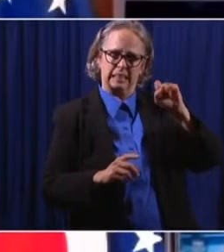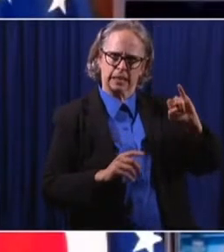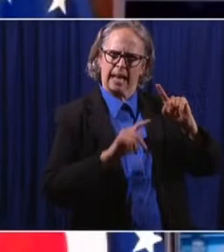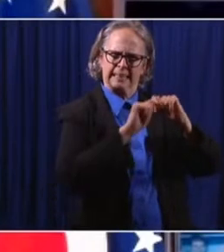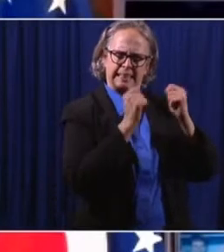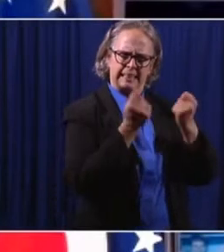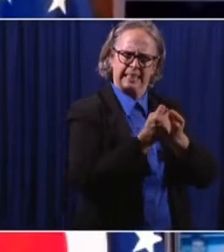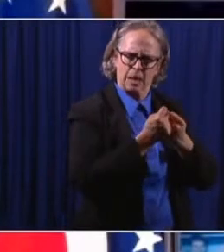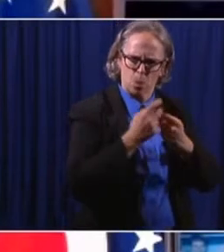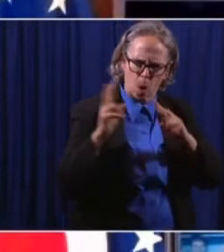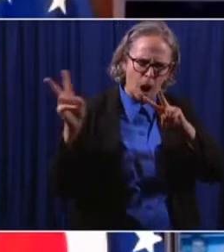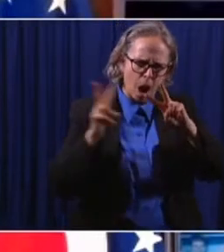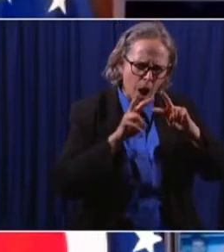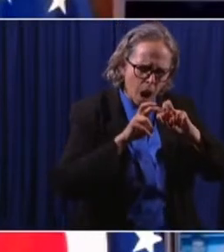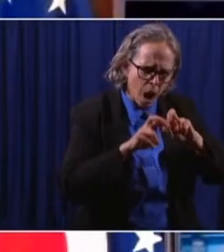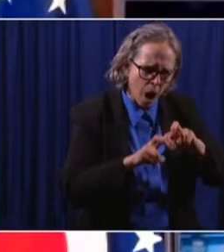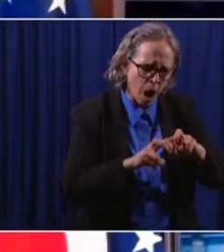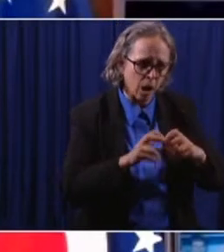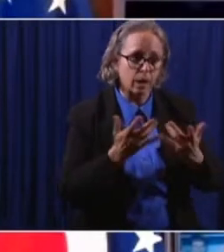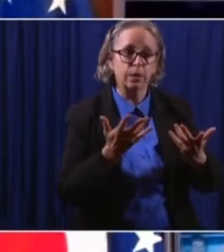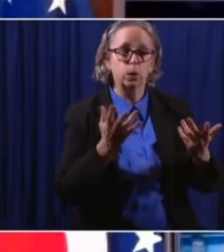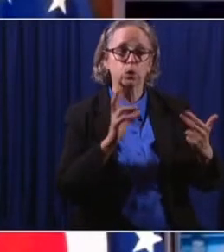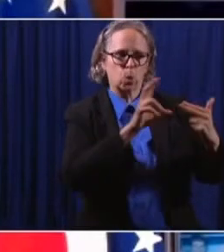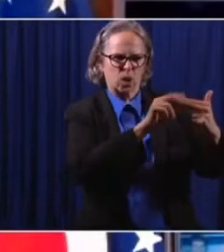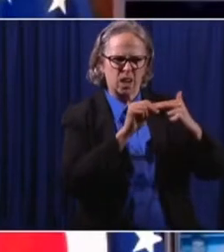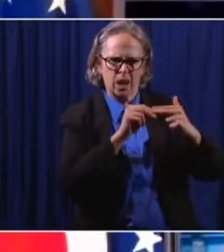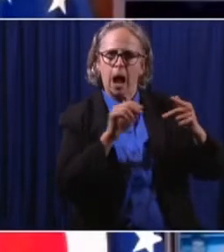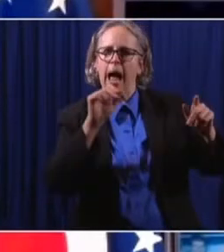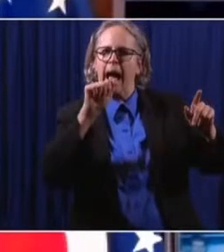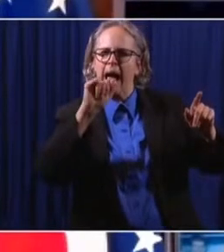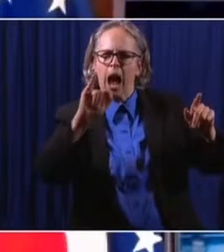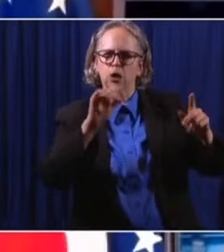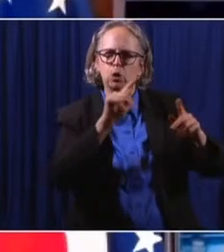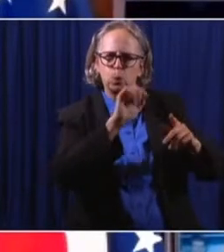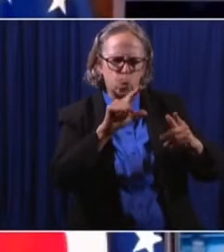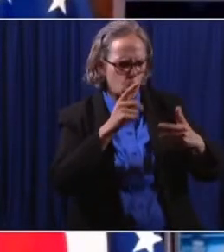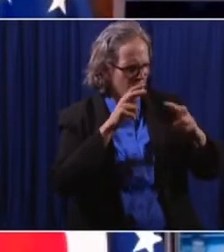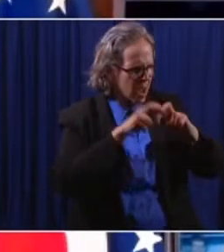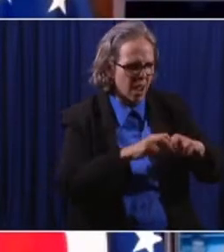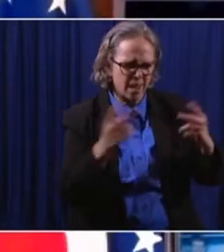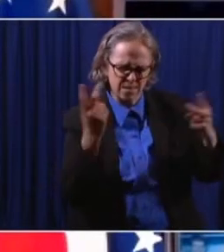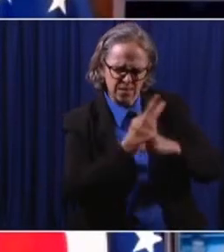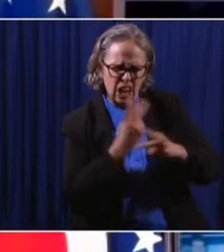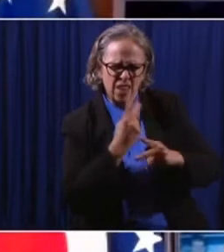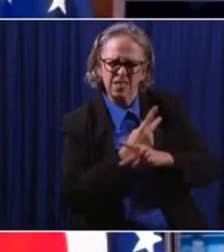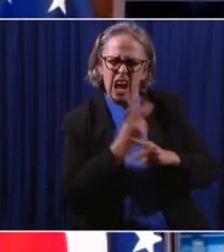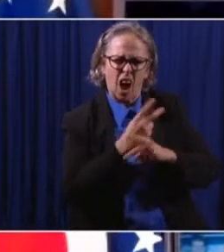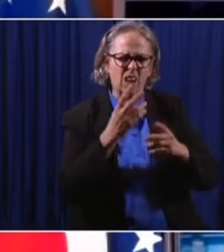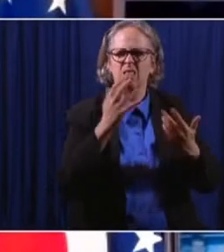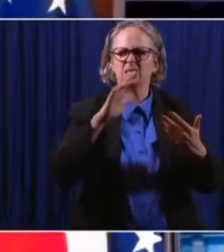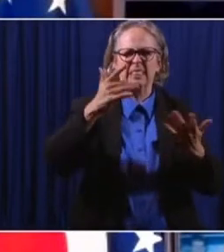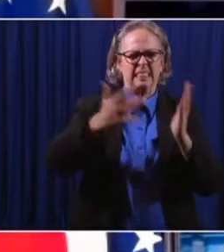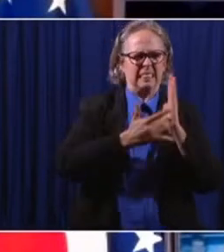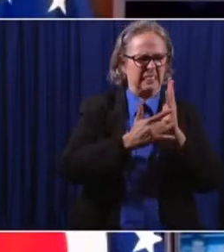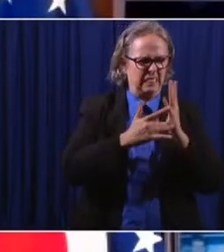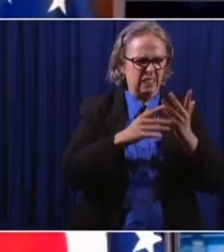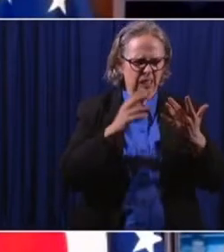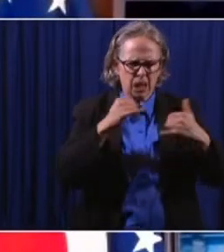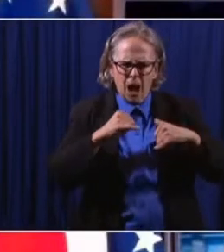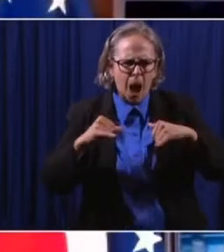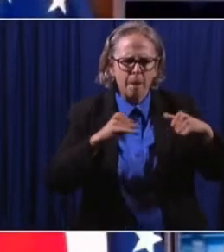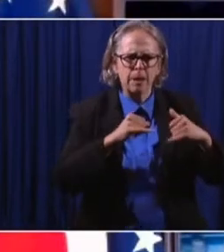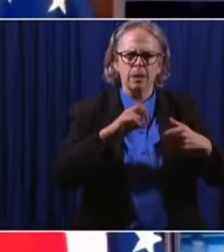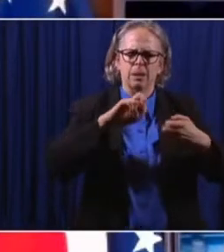new artificial intelligence tool. They noticed that there were a lot of common definitions, but this is an interesting thing that they found. There